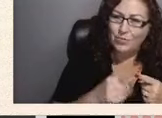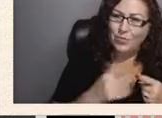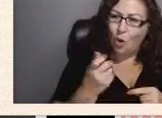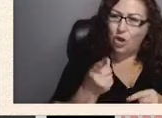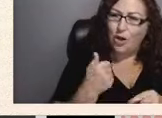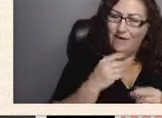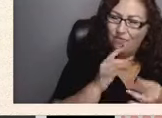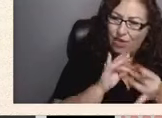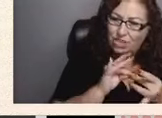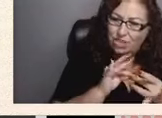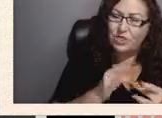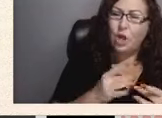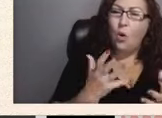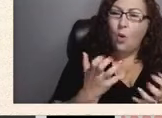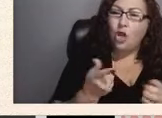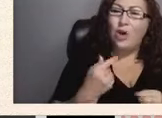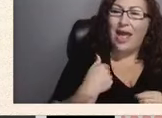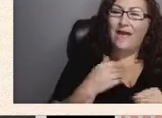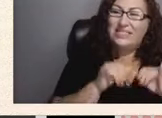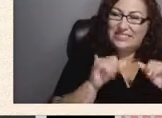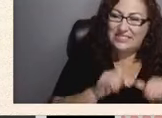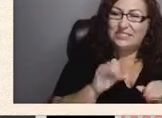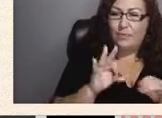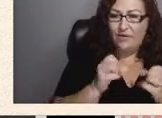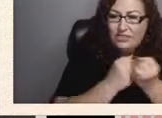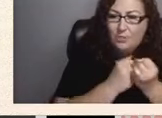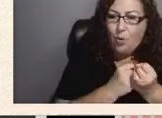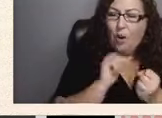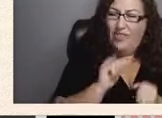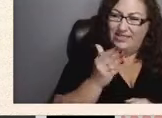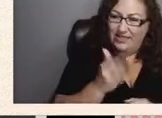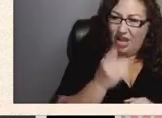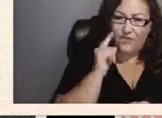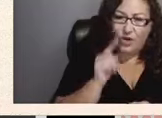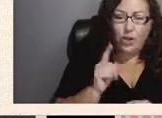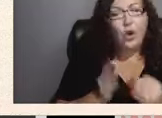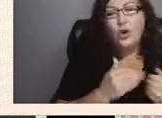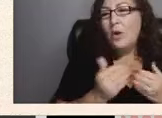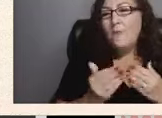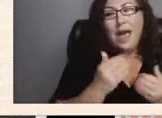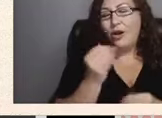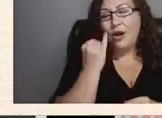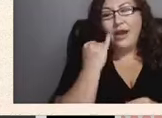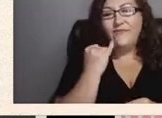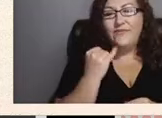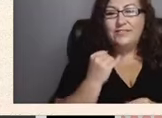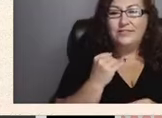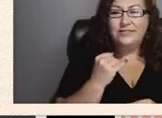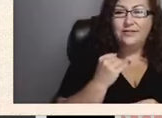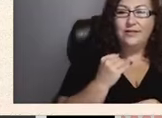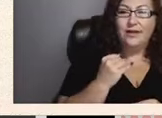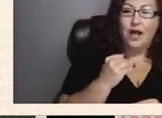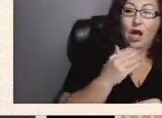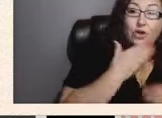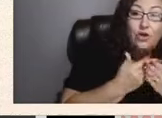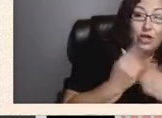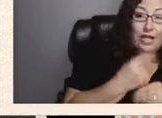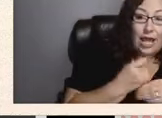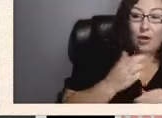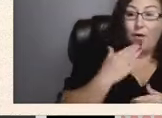We want you to have a system of support that's there for you, no matter if it's up or a down day. And